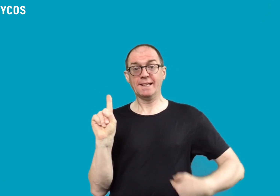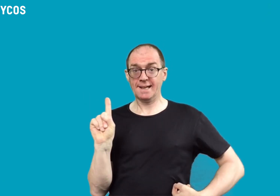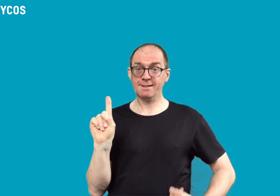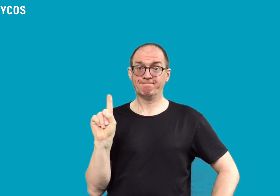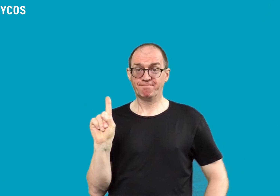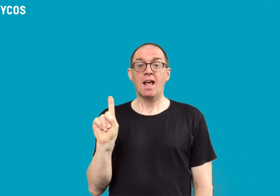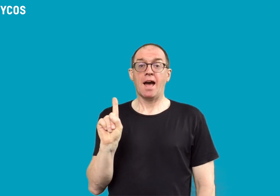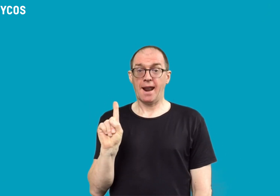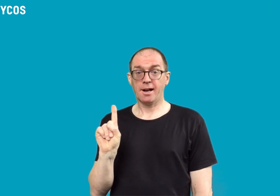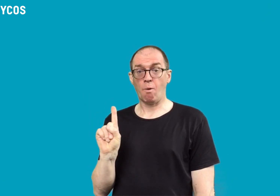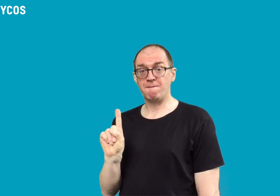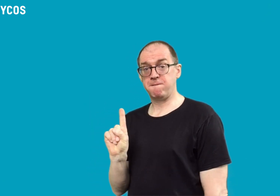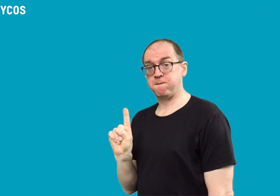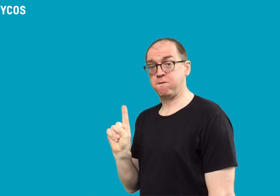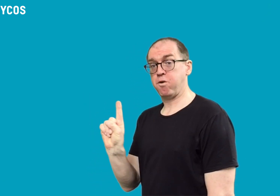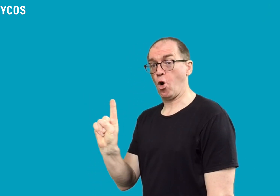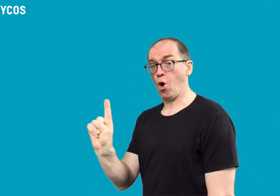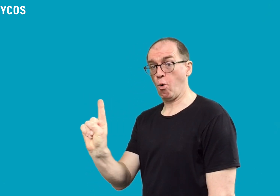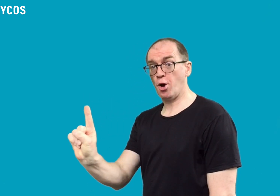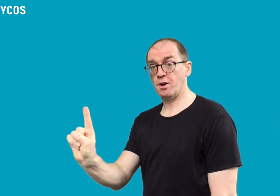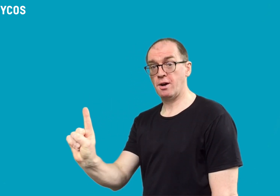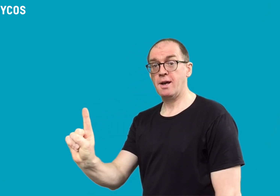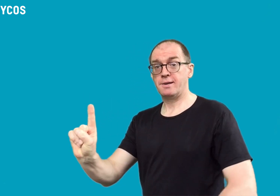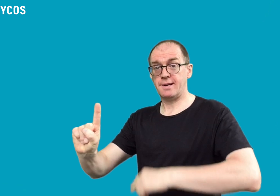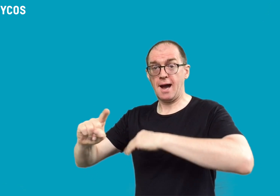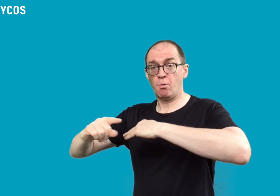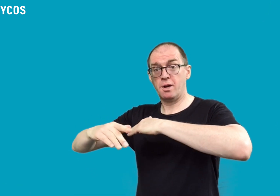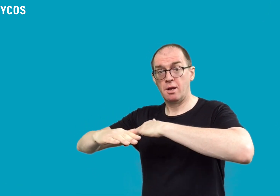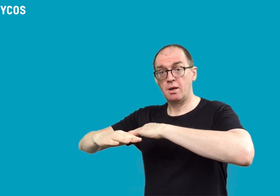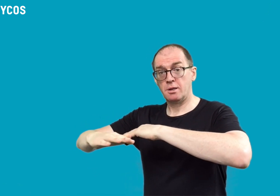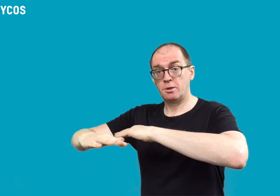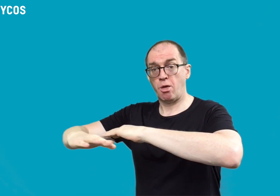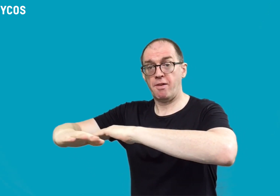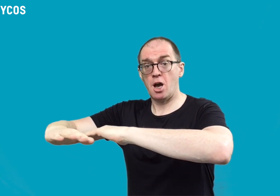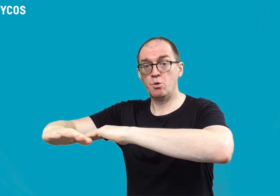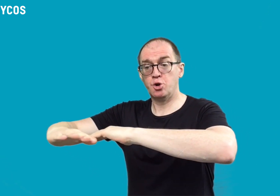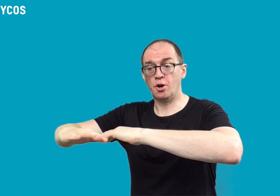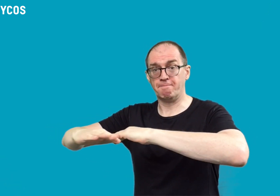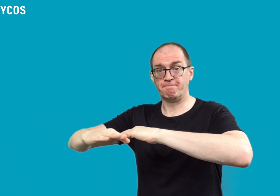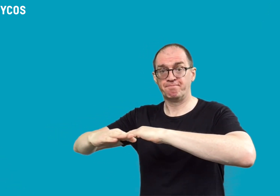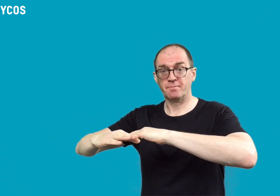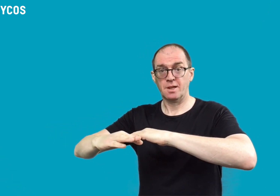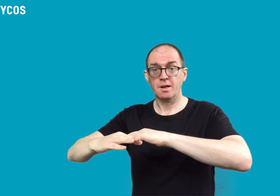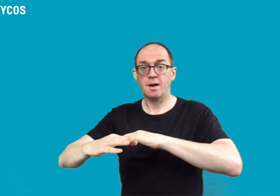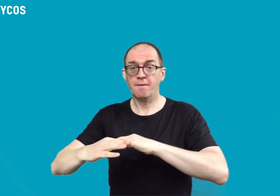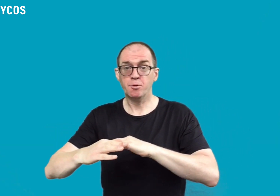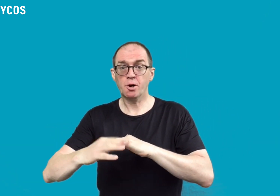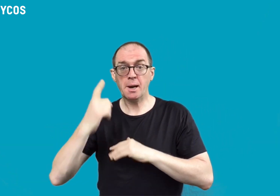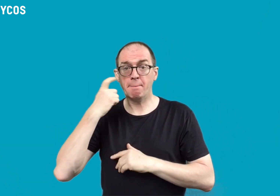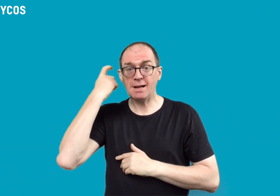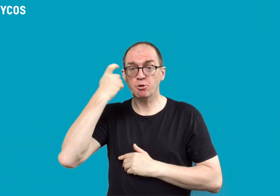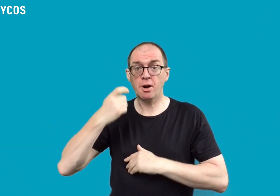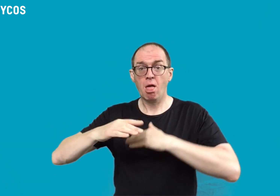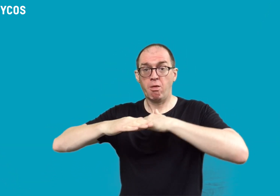am waiting, and I go forward, down to the ocean. If you